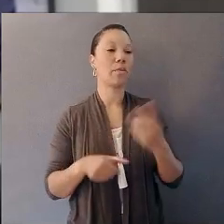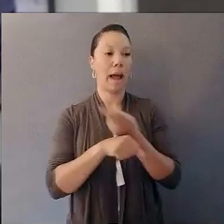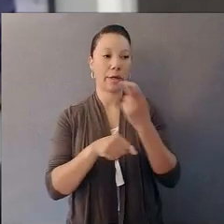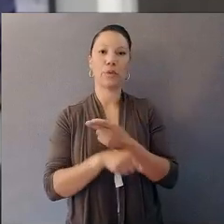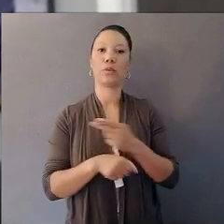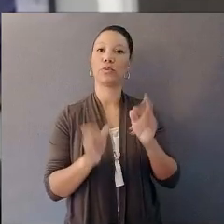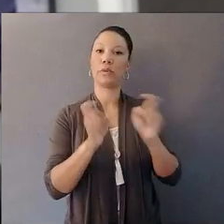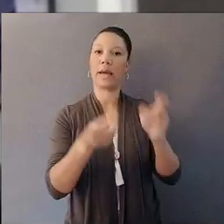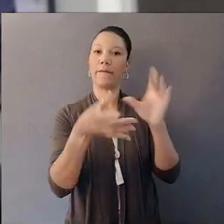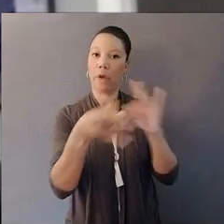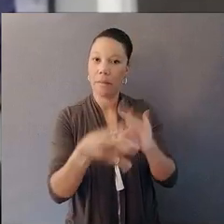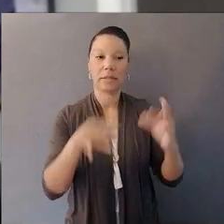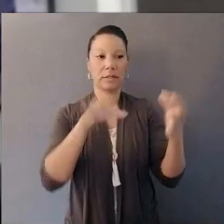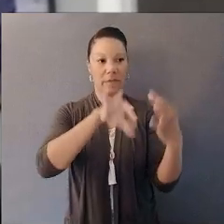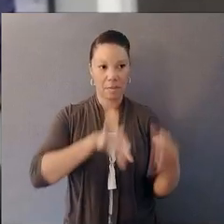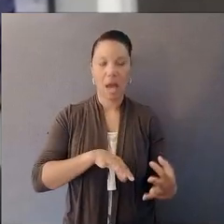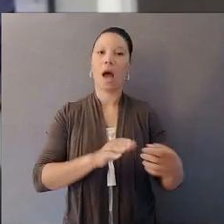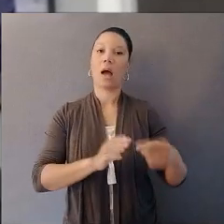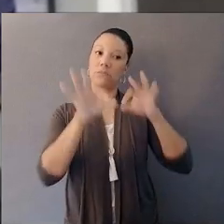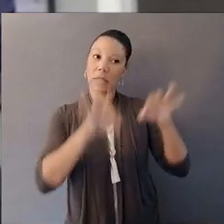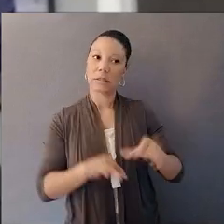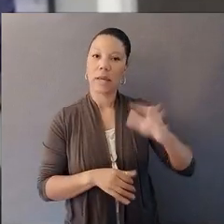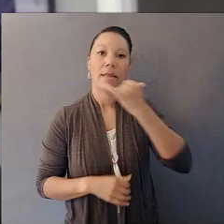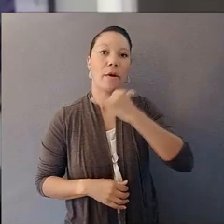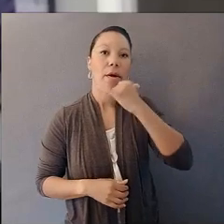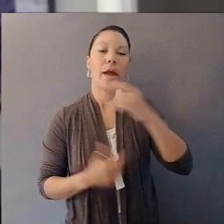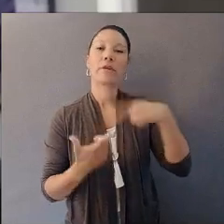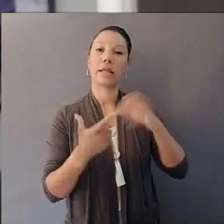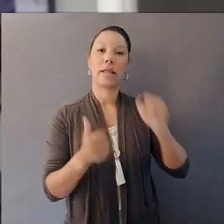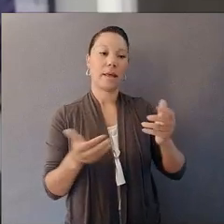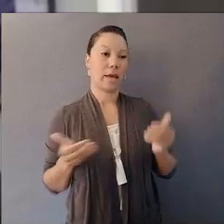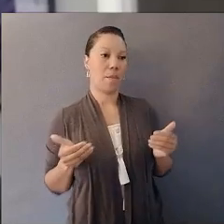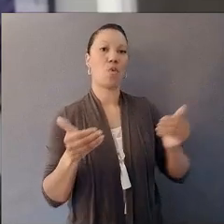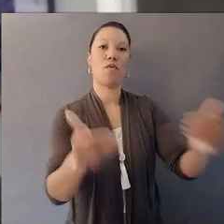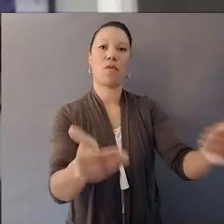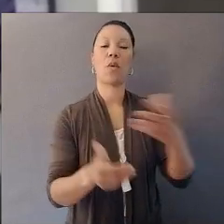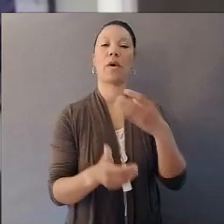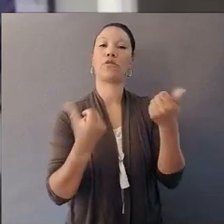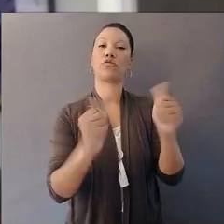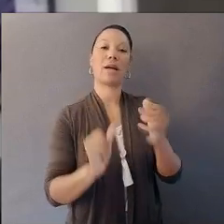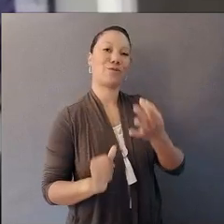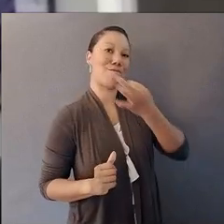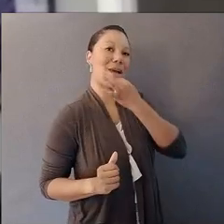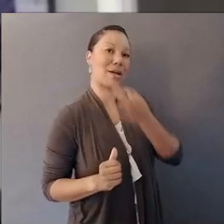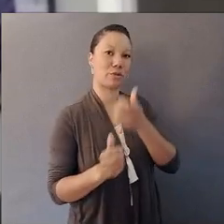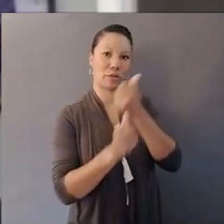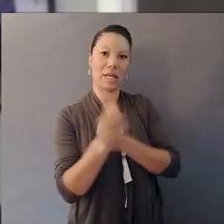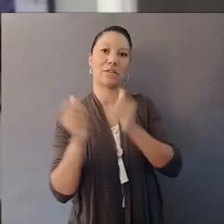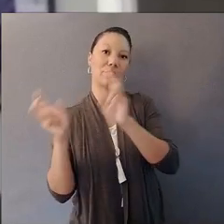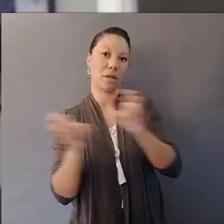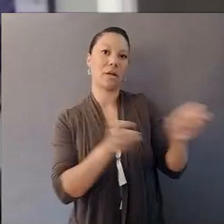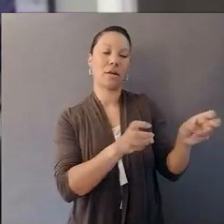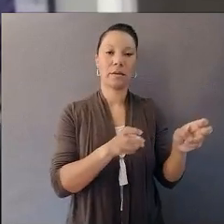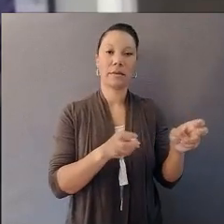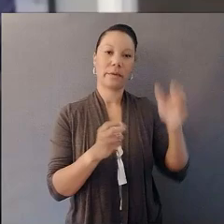where their issues were so that way they were able to move forward through the curriculum and master as much as possible without the holes that we'd normally catch just in a